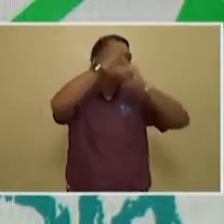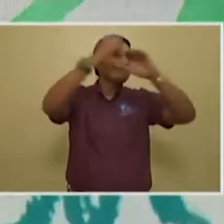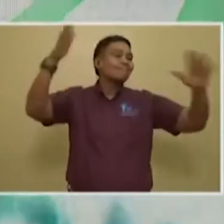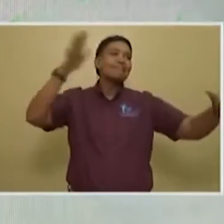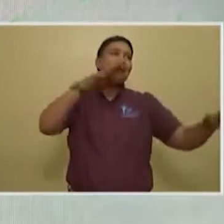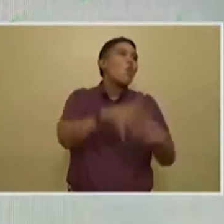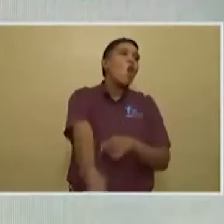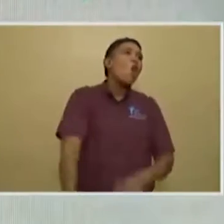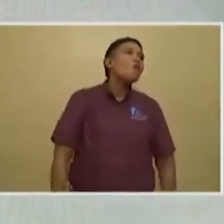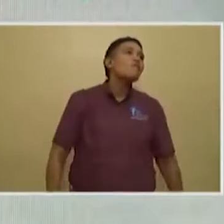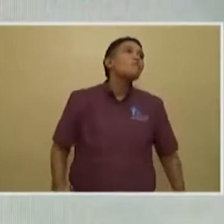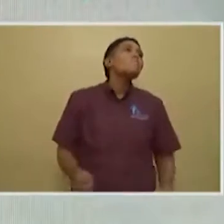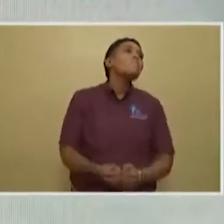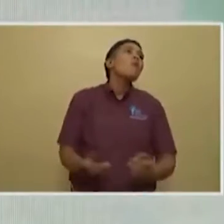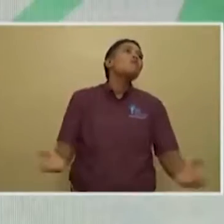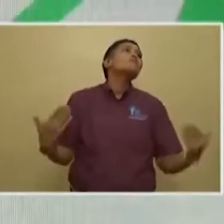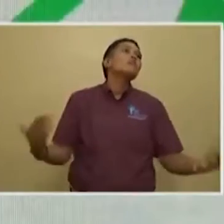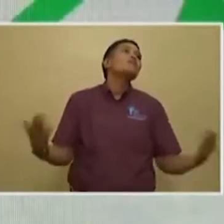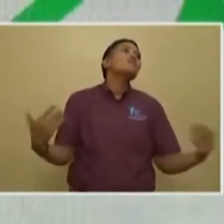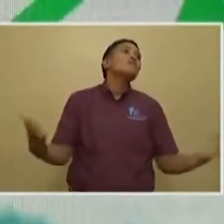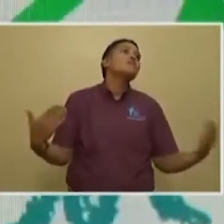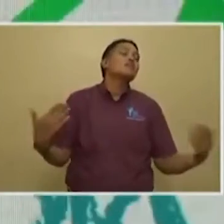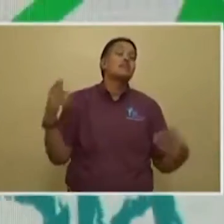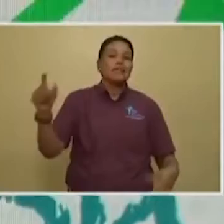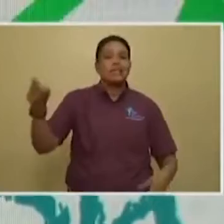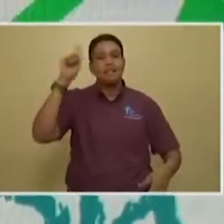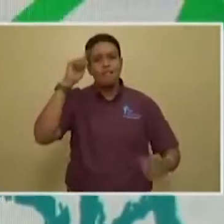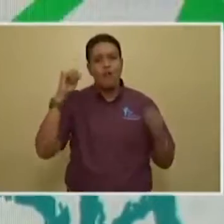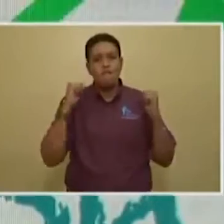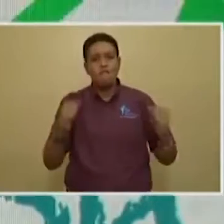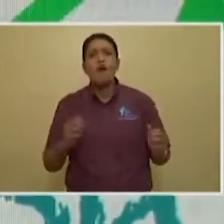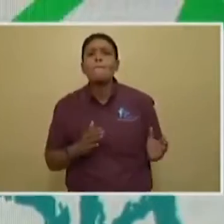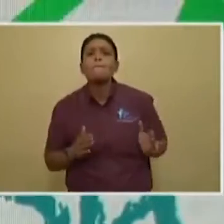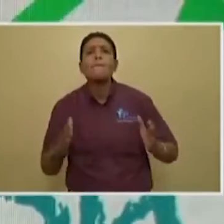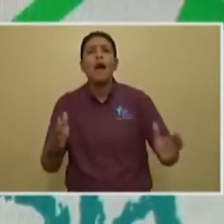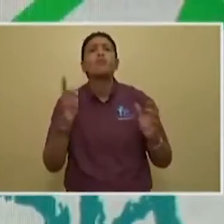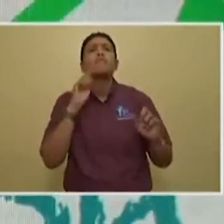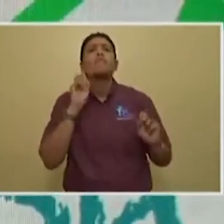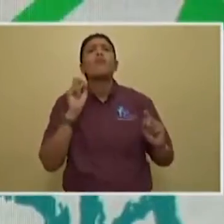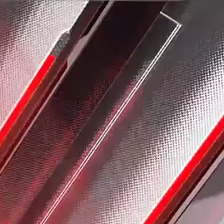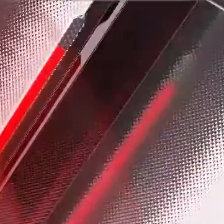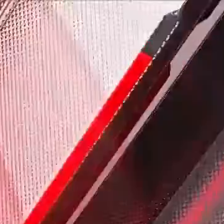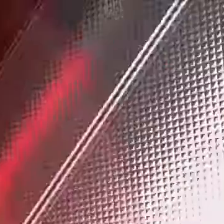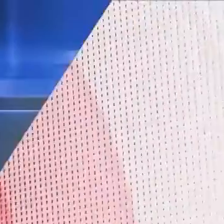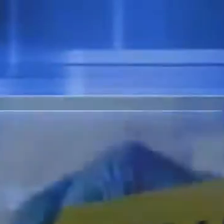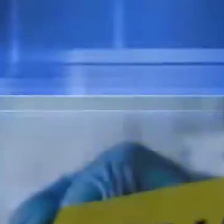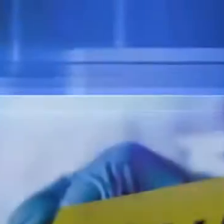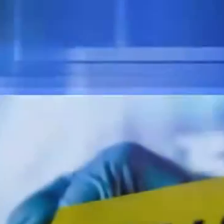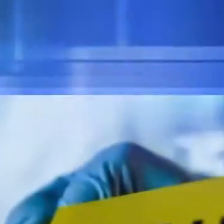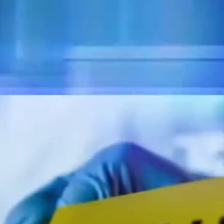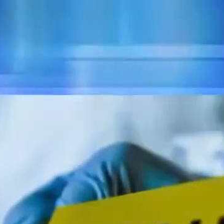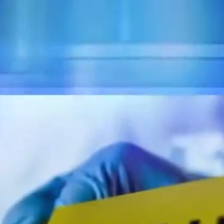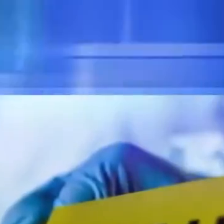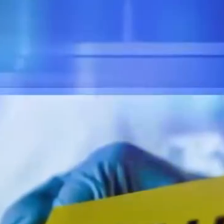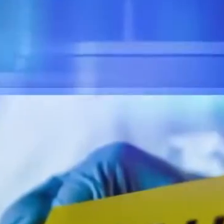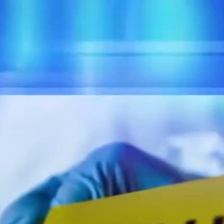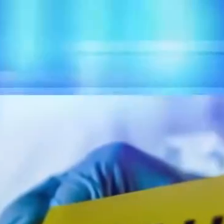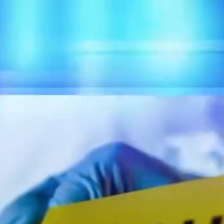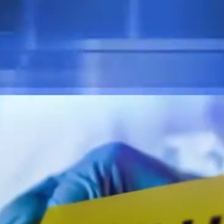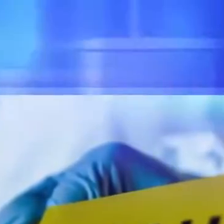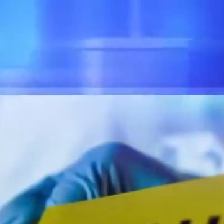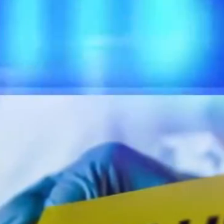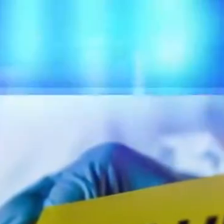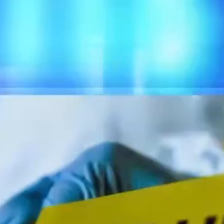us on a firm pathway for the return of face-to-face education. And another female